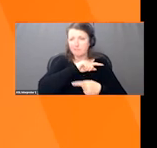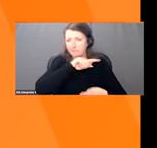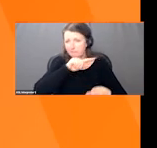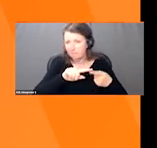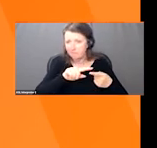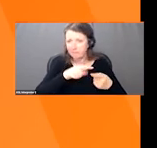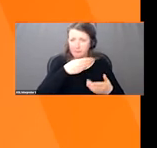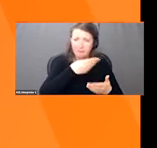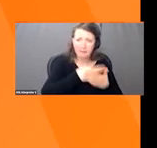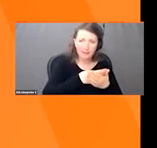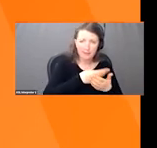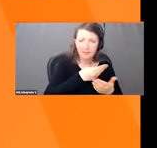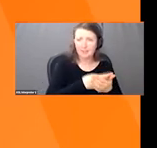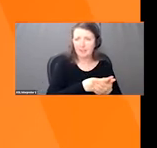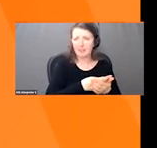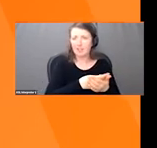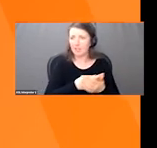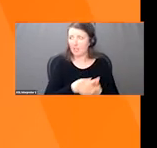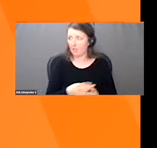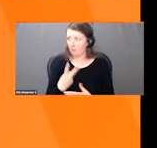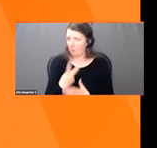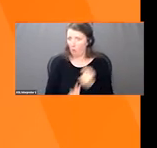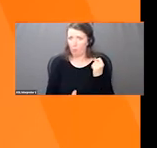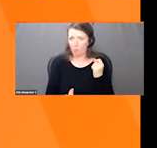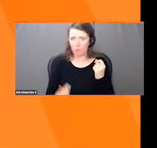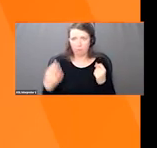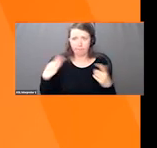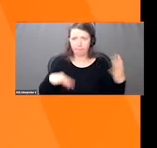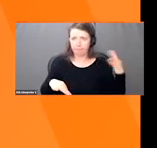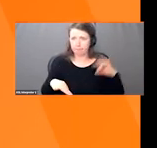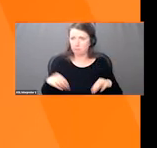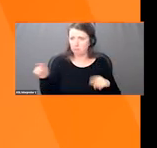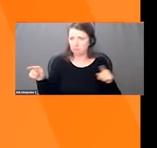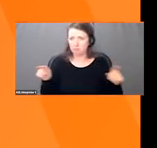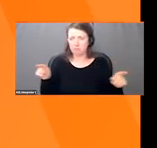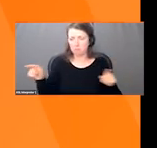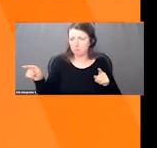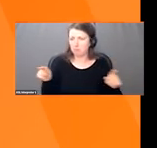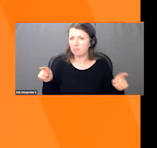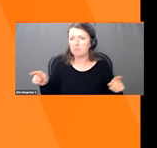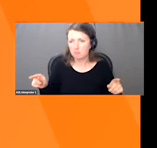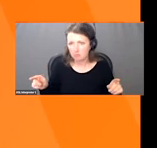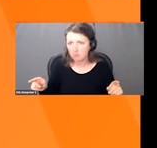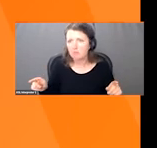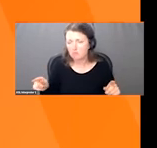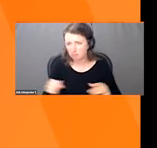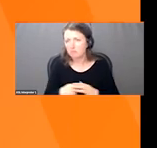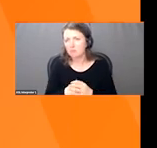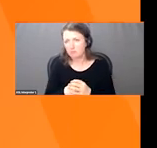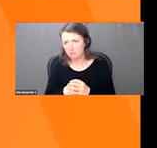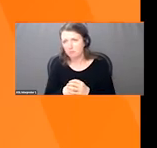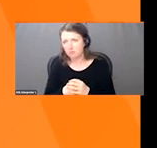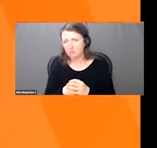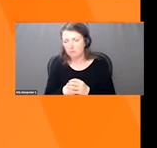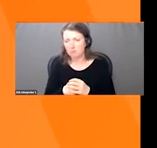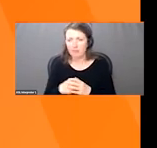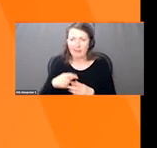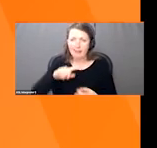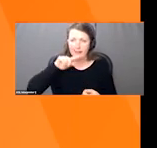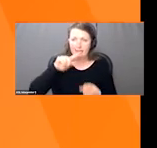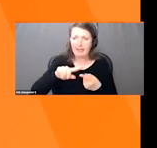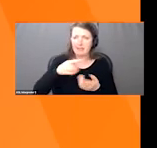two places at the same time, if you know your audience is here. And then you don't have to have so much overhead creating new